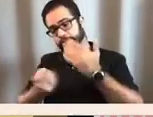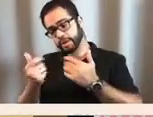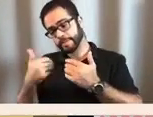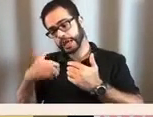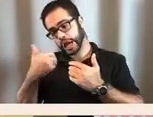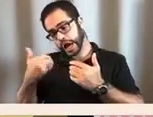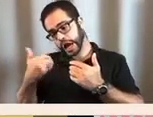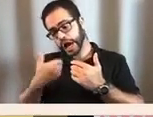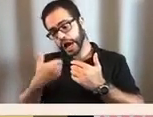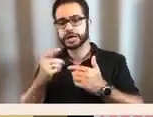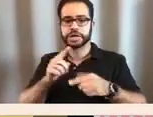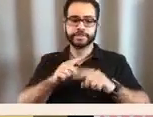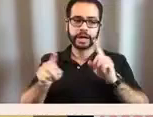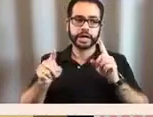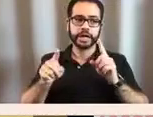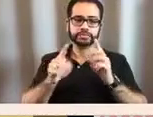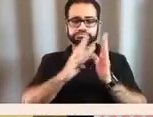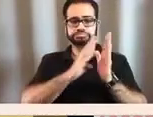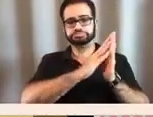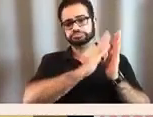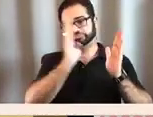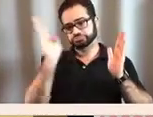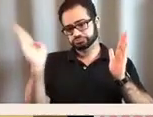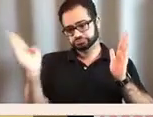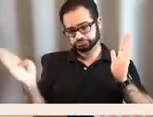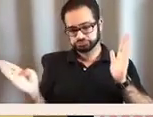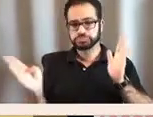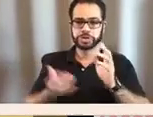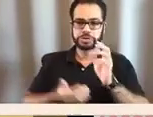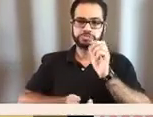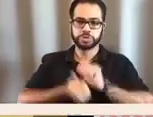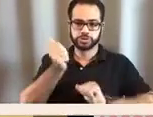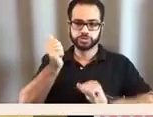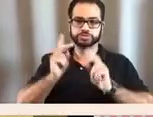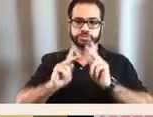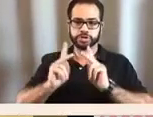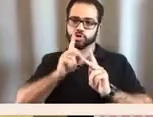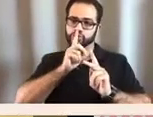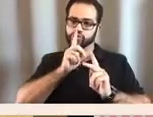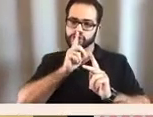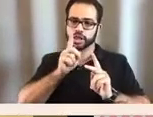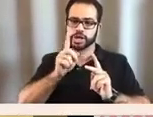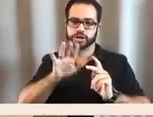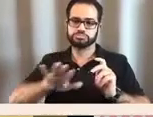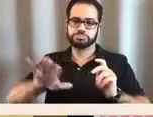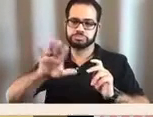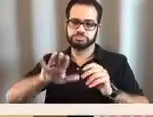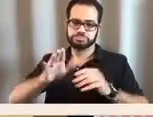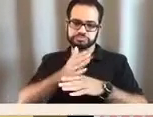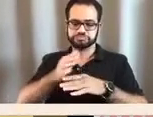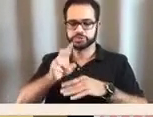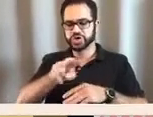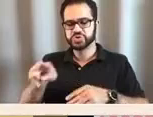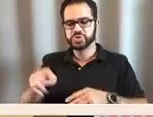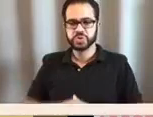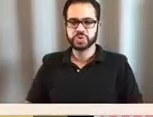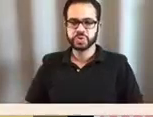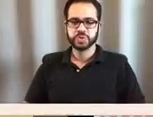but across the state, the majority are pretty pretty much around age